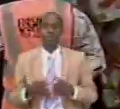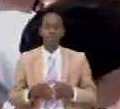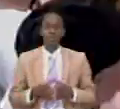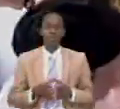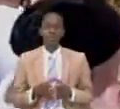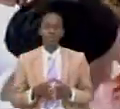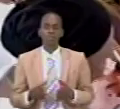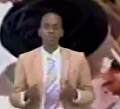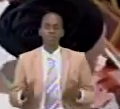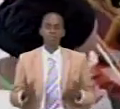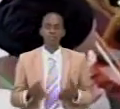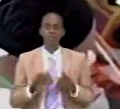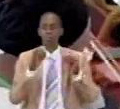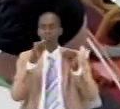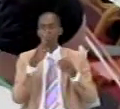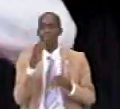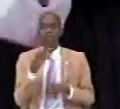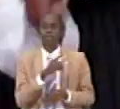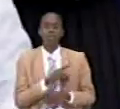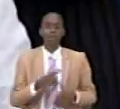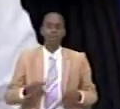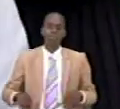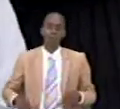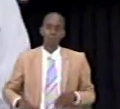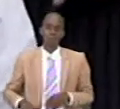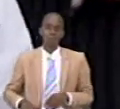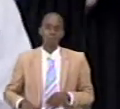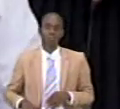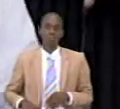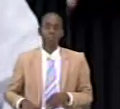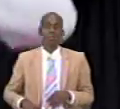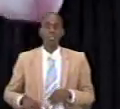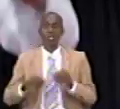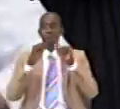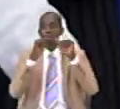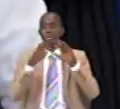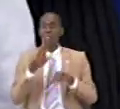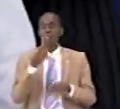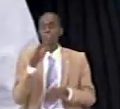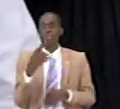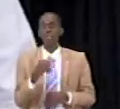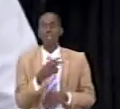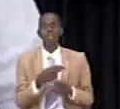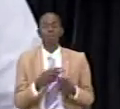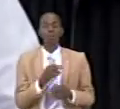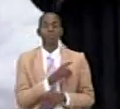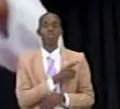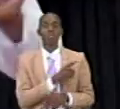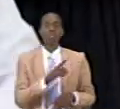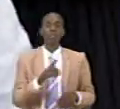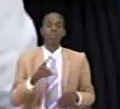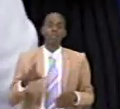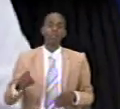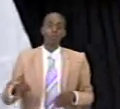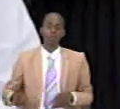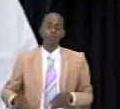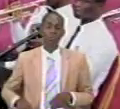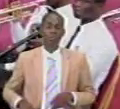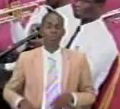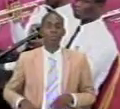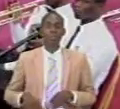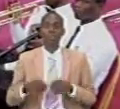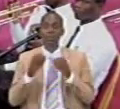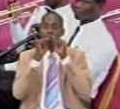let there be the name of the Lord blessed be the name of the Lord